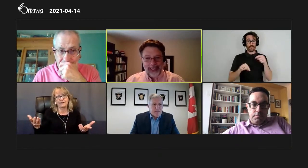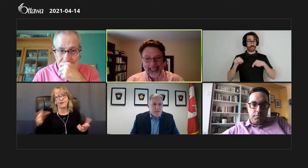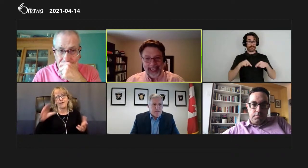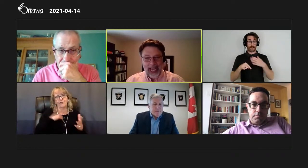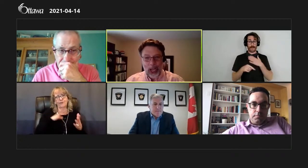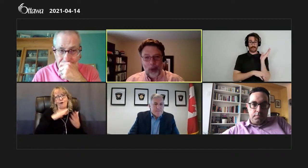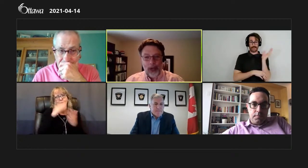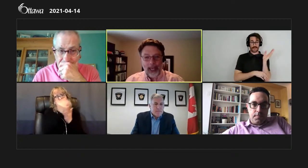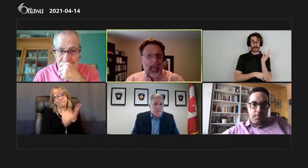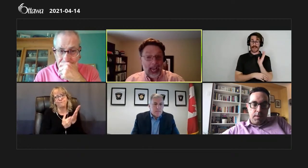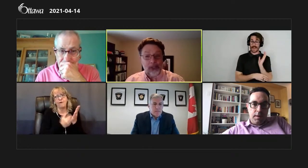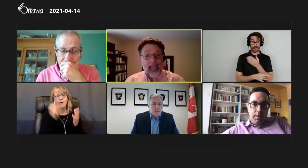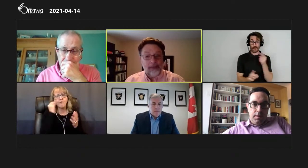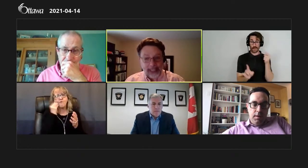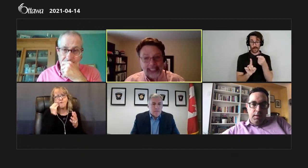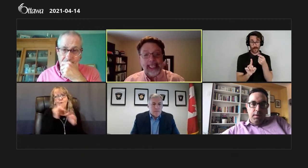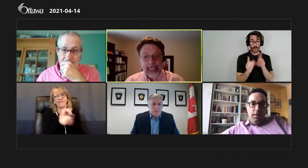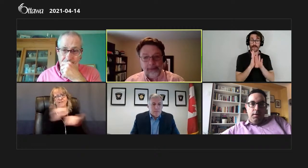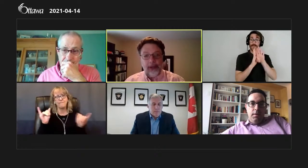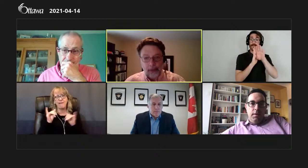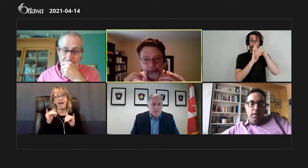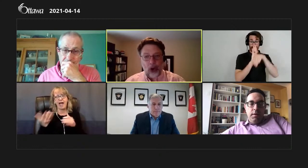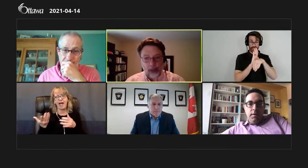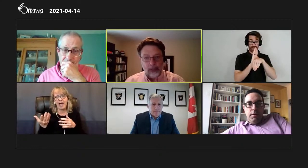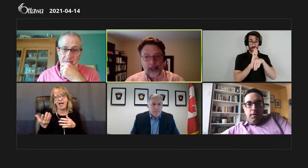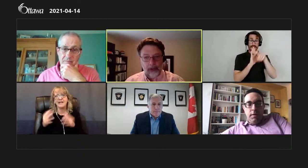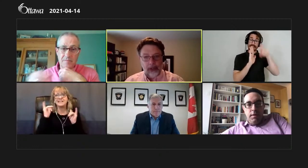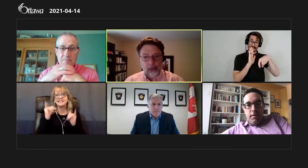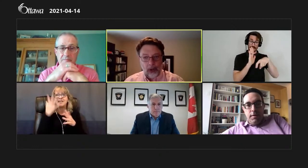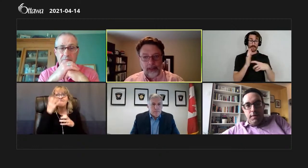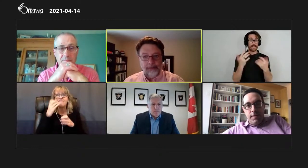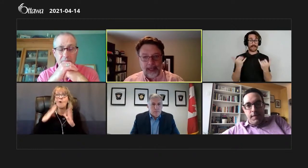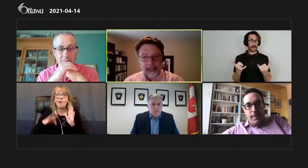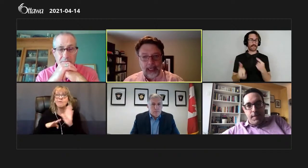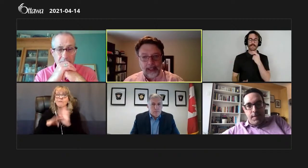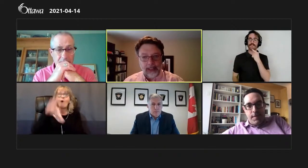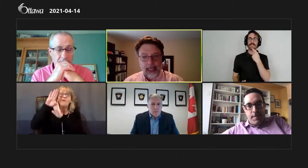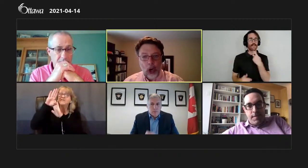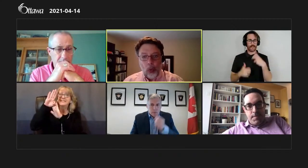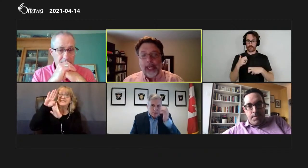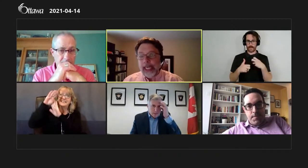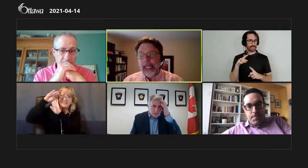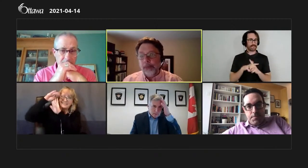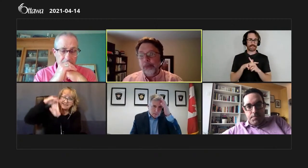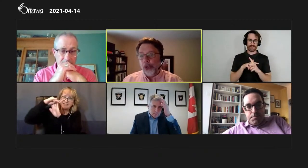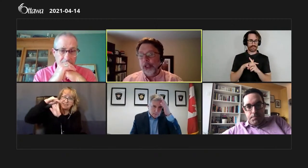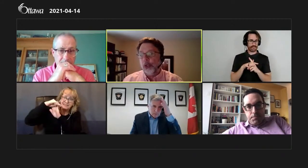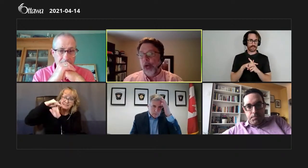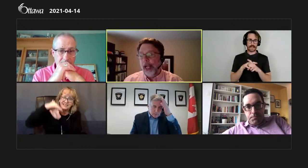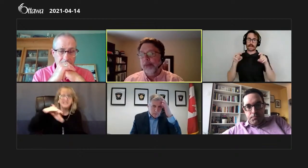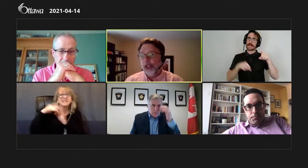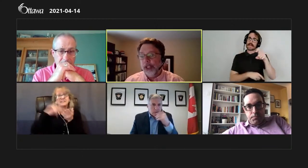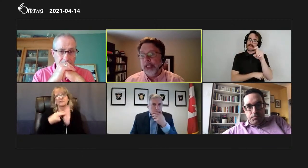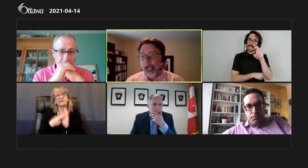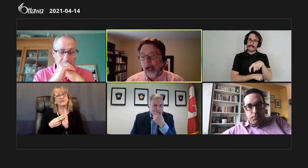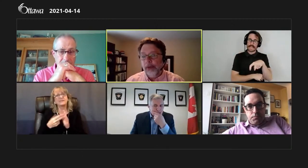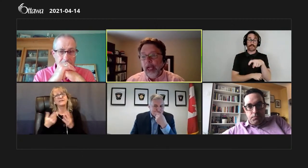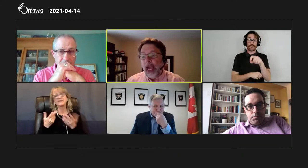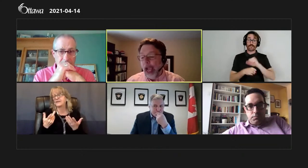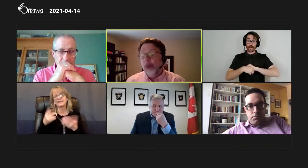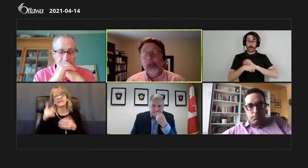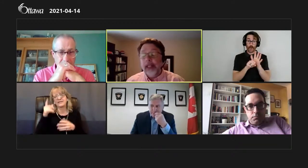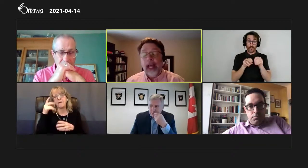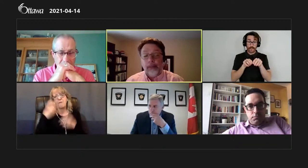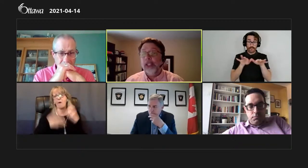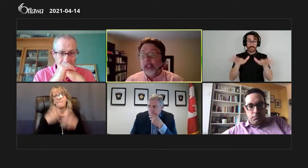presentation, we actually have a significant problem here, right, facing us. We need to push the transmission down.